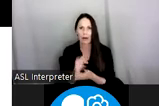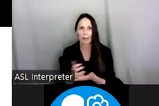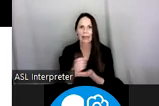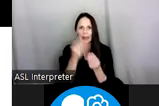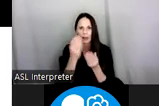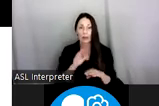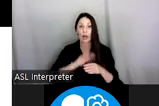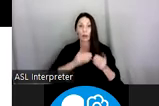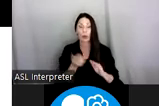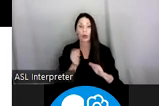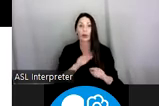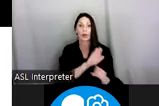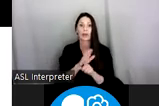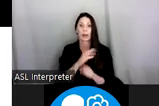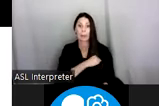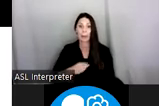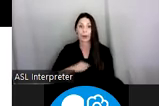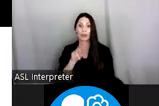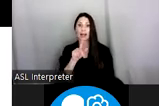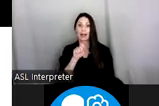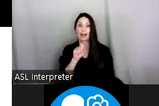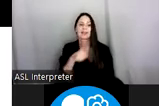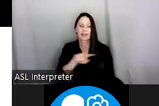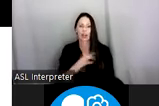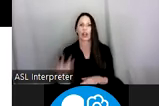members unless they're involved in that from the beginning.